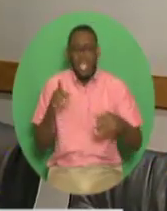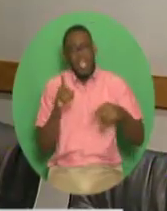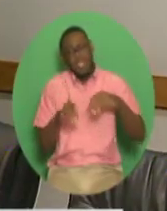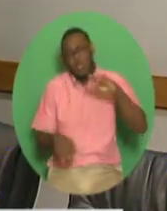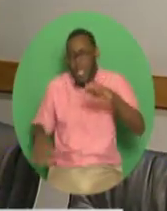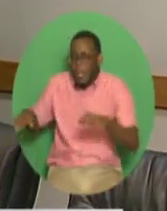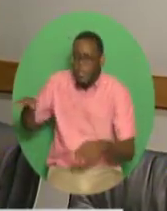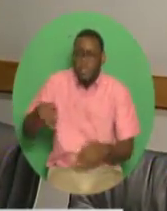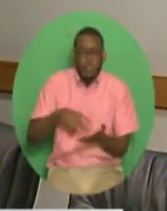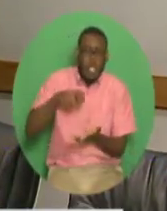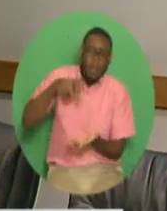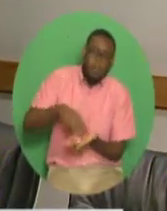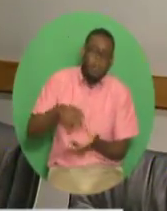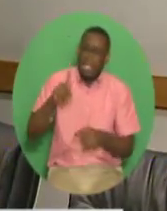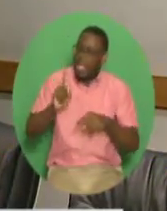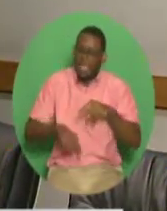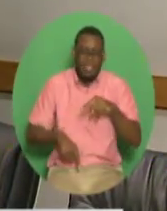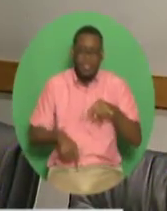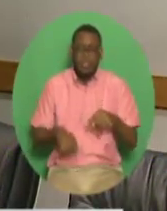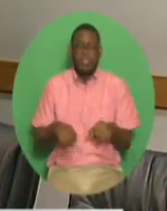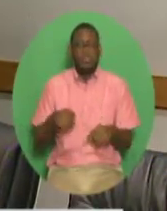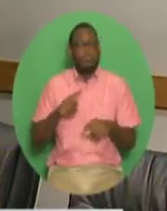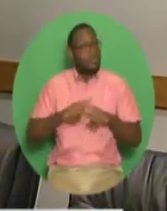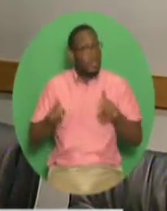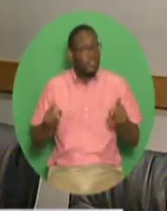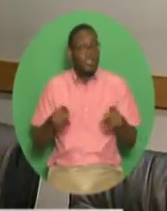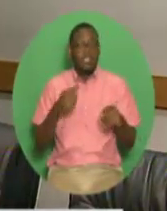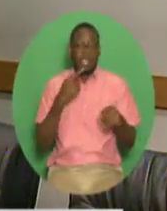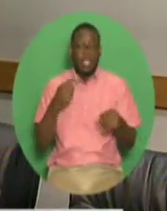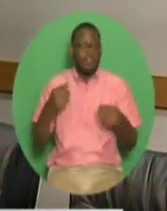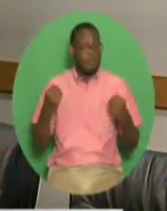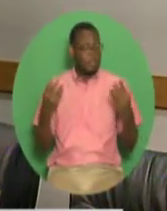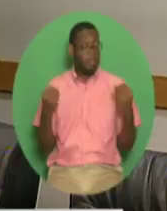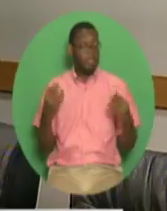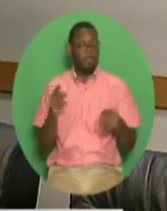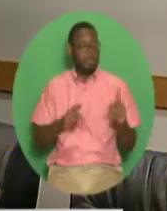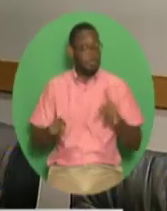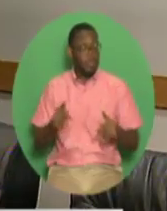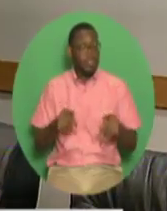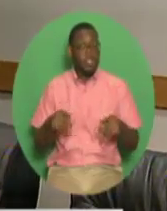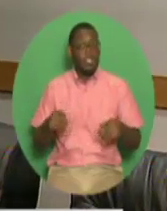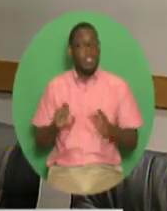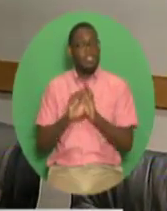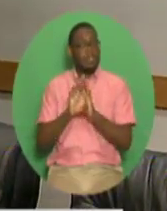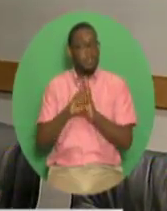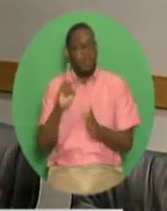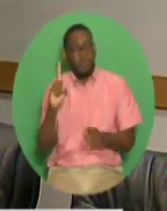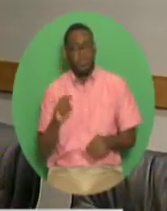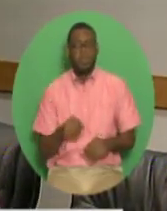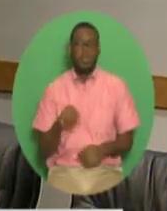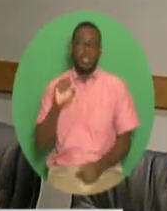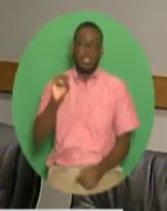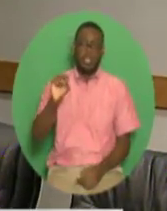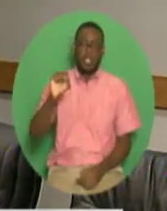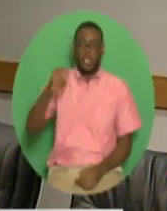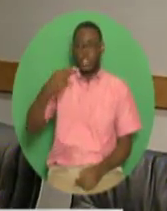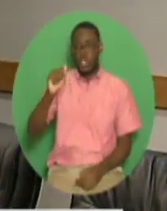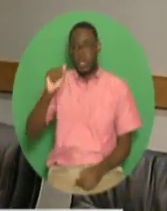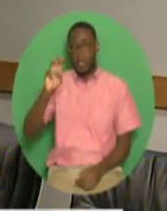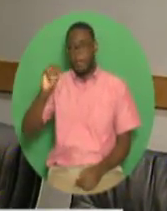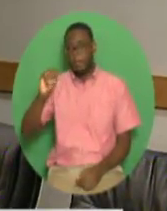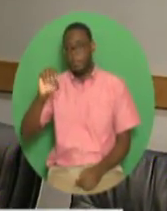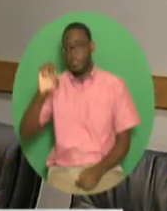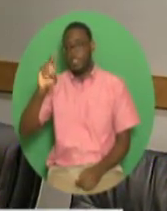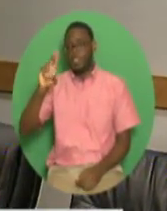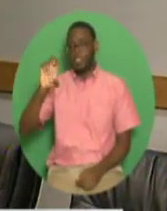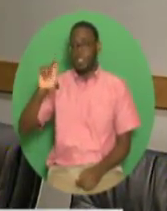Tobago and not getting any recognition. There's a young man called Shanvi Mahadio, who represented Trinidad and Tobago in the